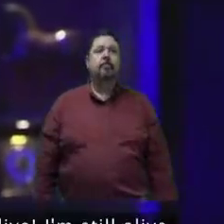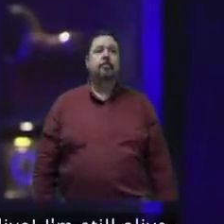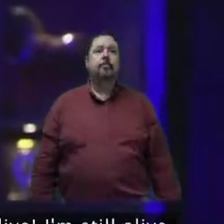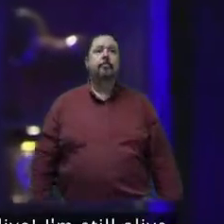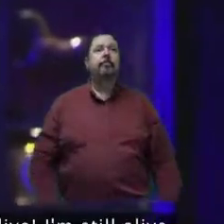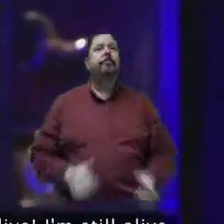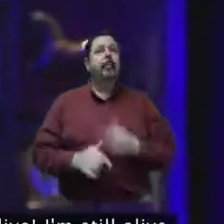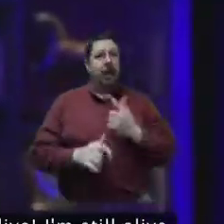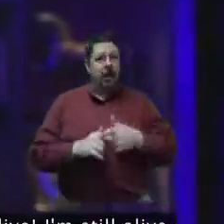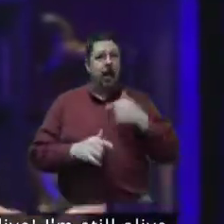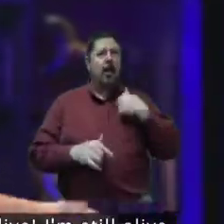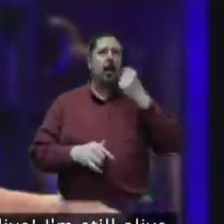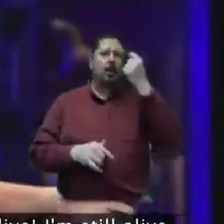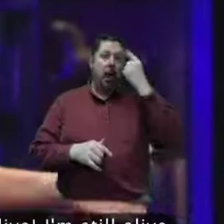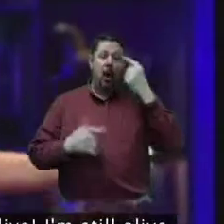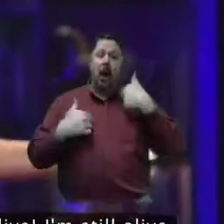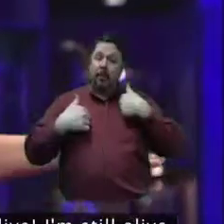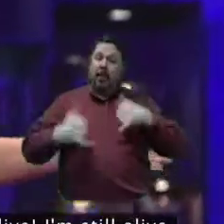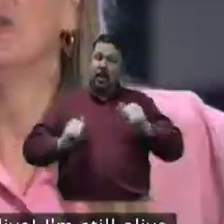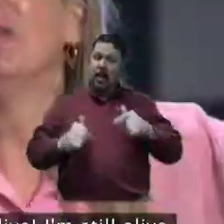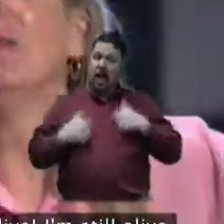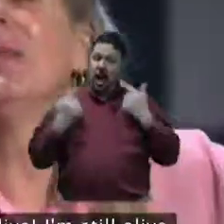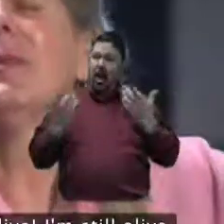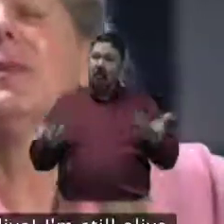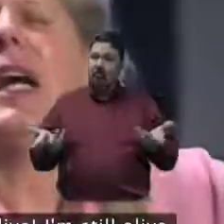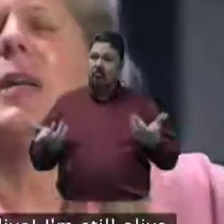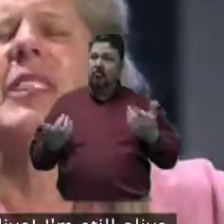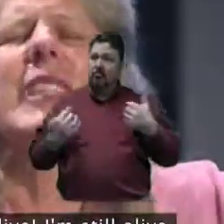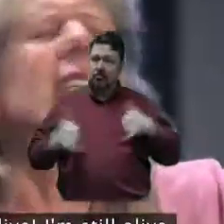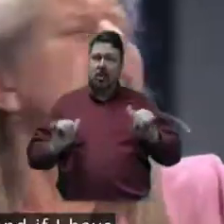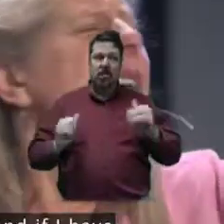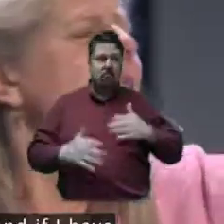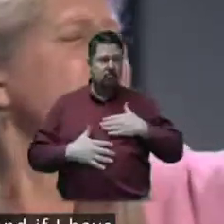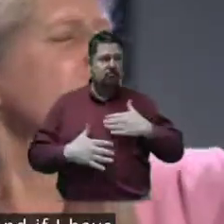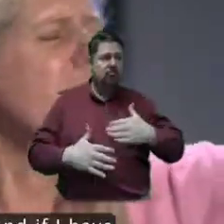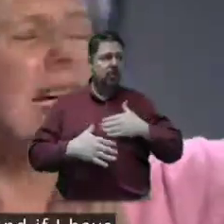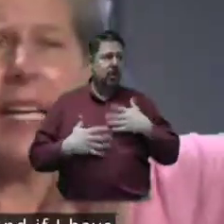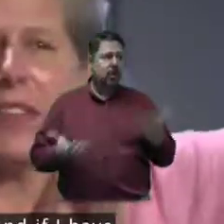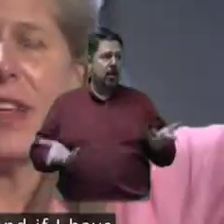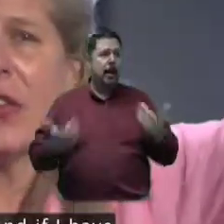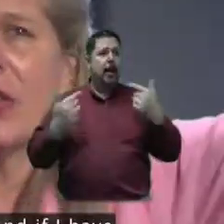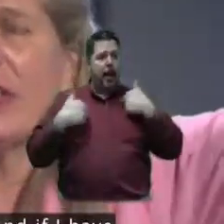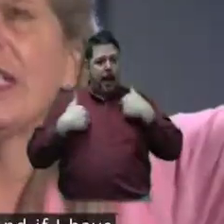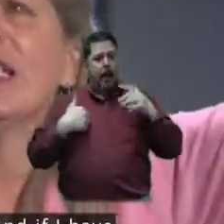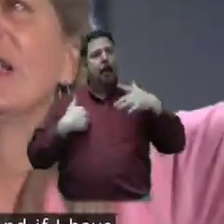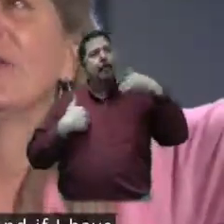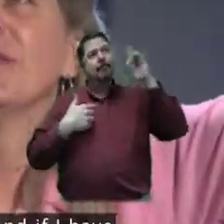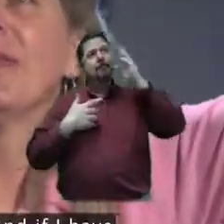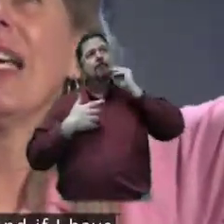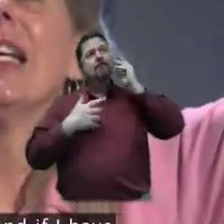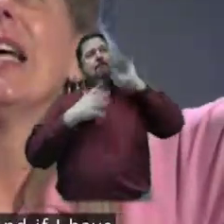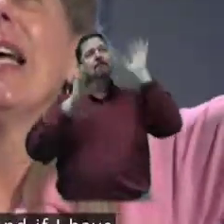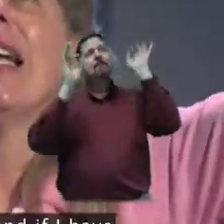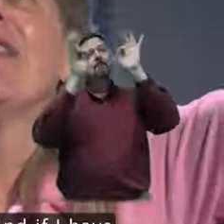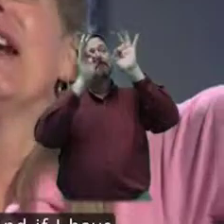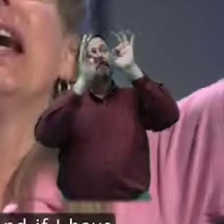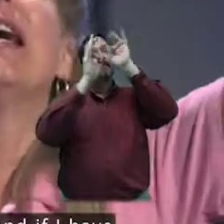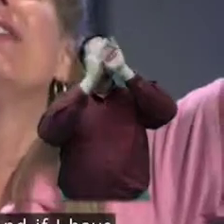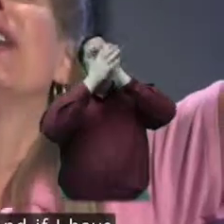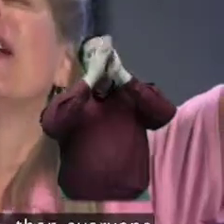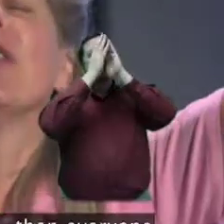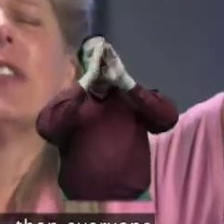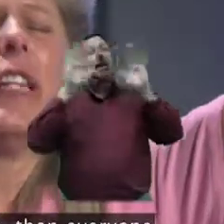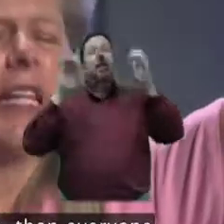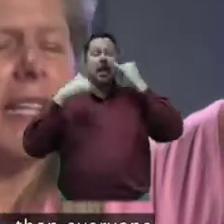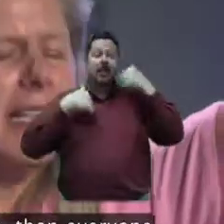But then I realized, but I'm still alive. I'm still alive, and I have found nirvana. And if I